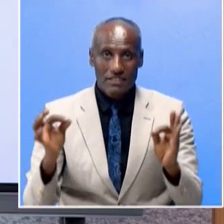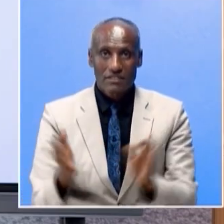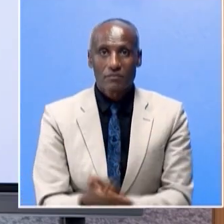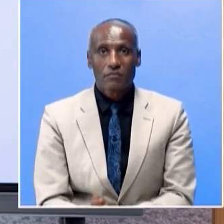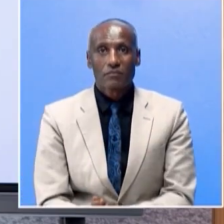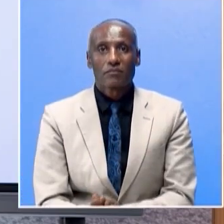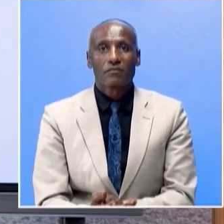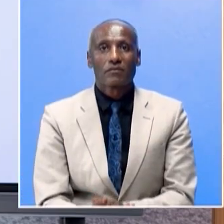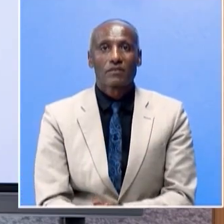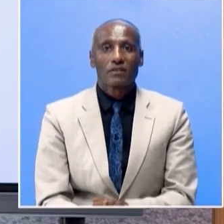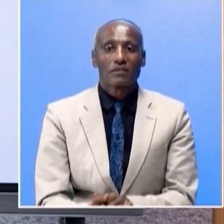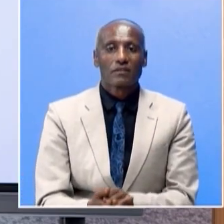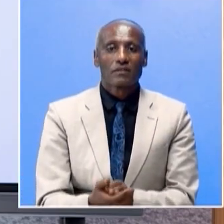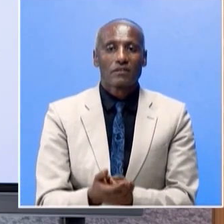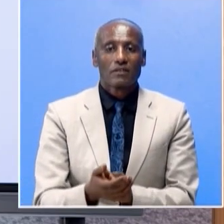imperative,